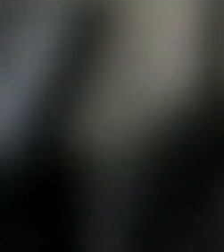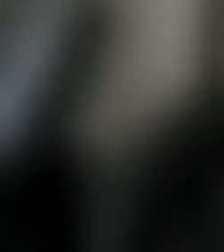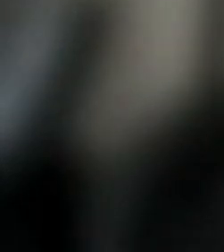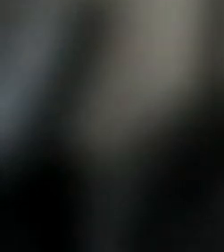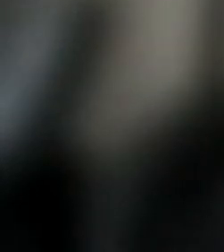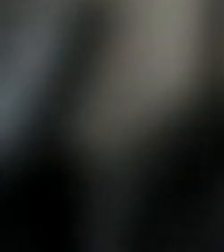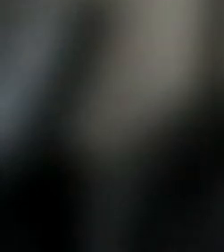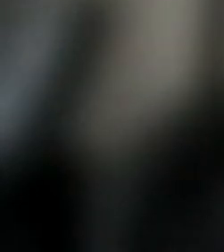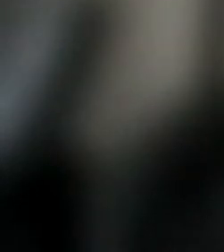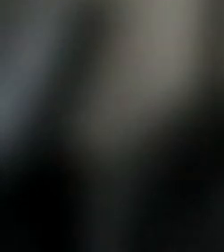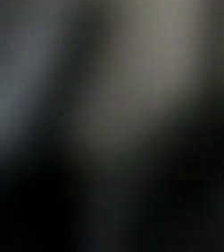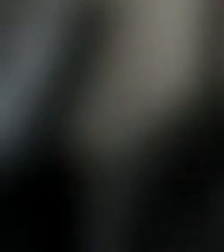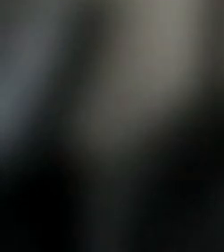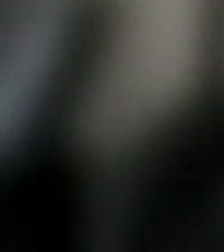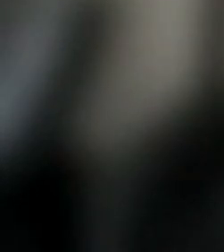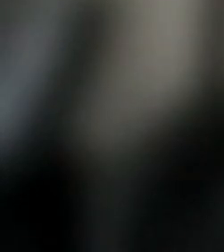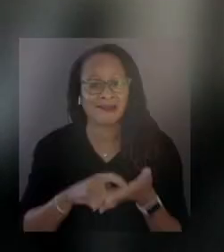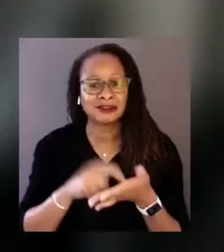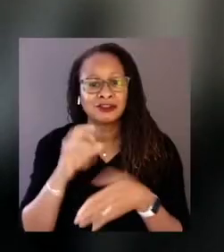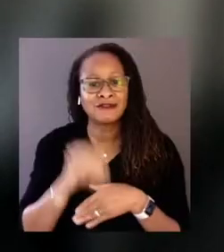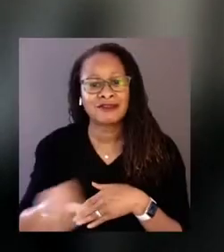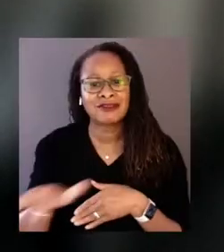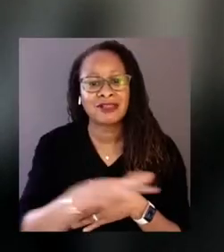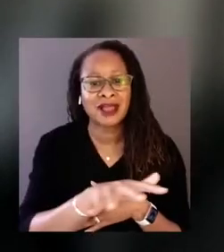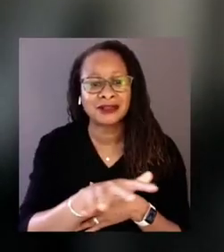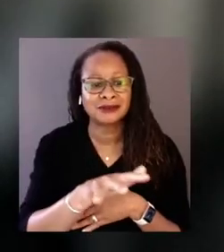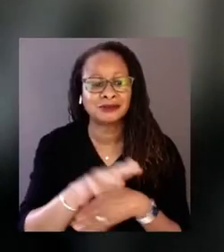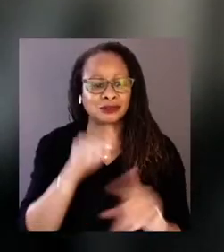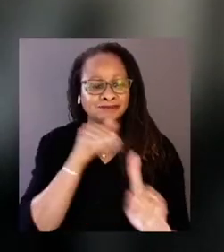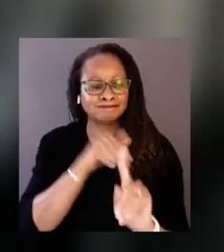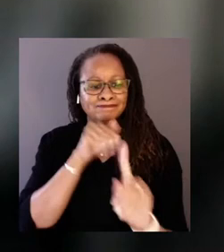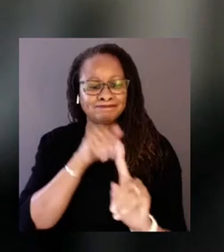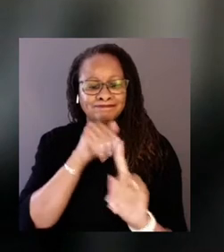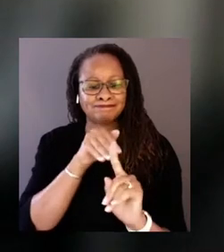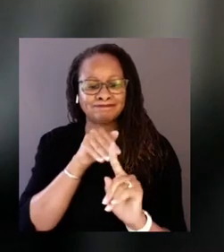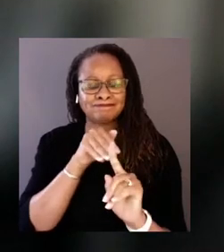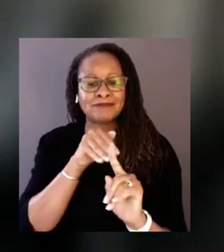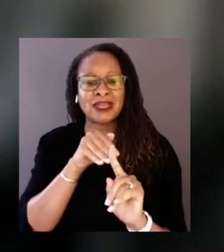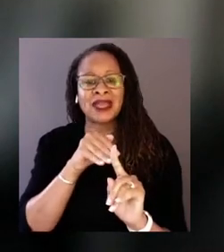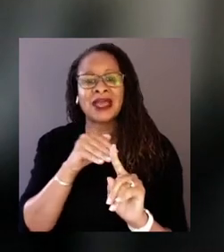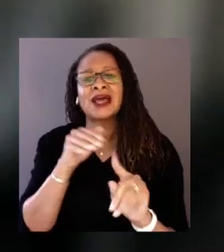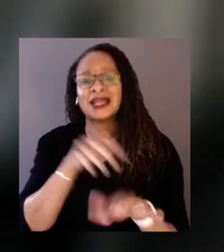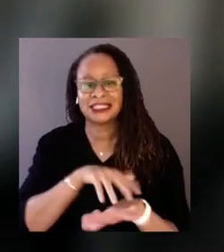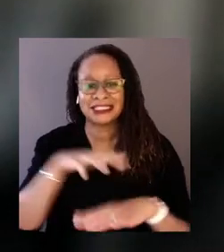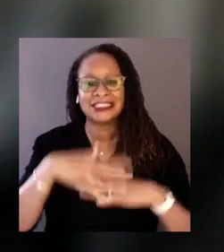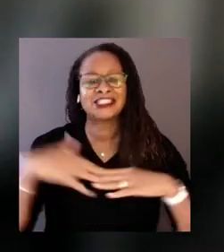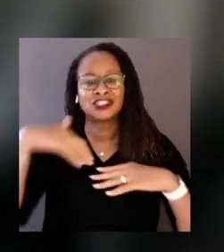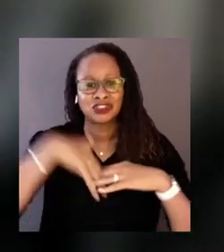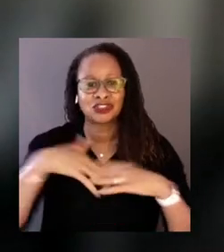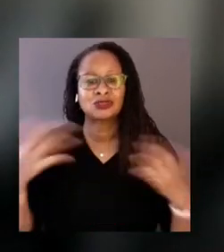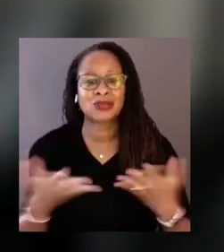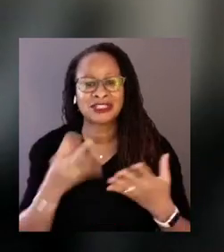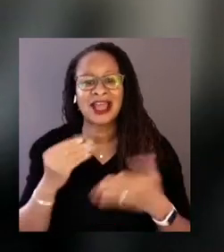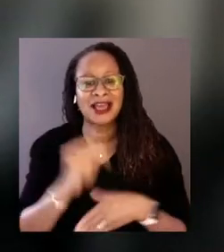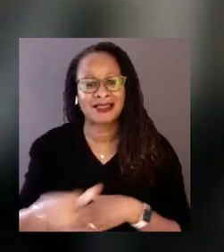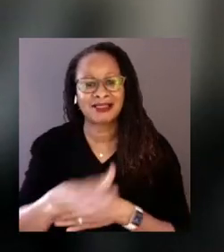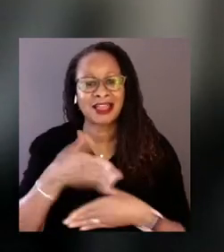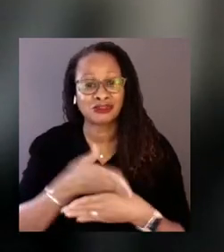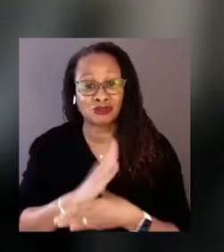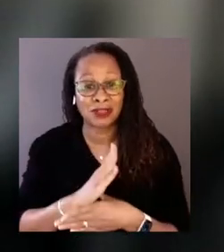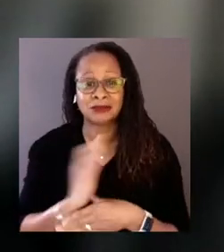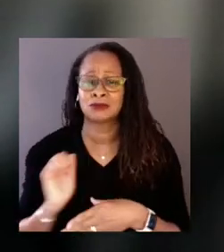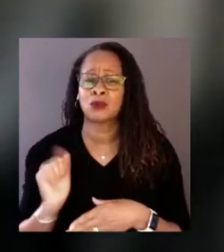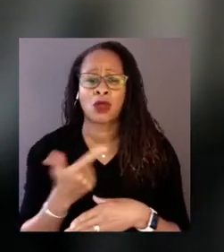land acknowledgement to raise awareness of Indigenous presence and land rights. We all have a responsibility